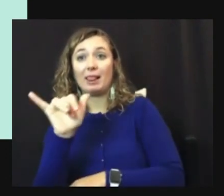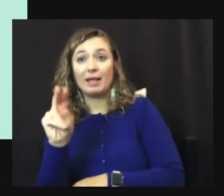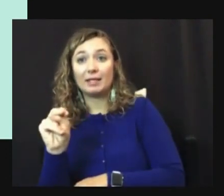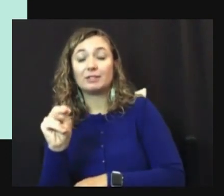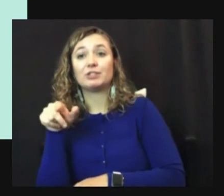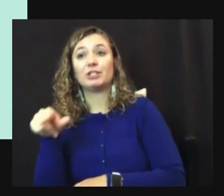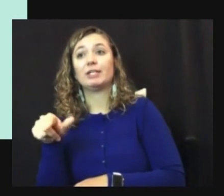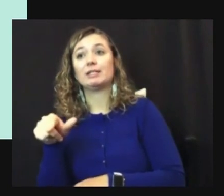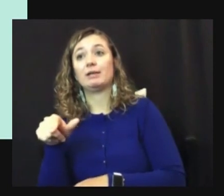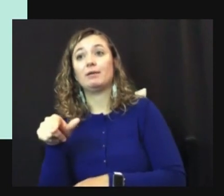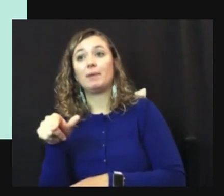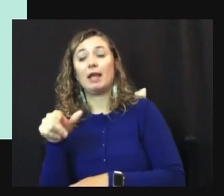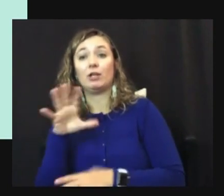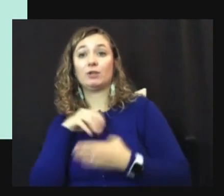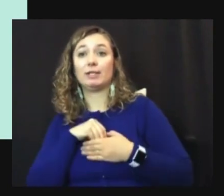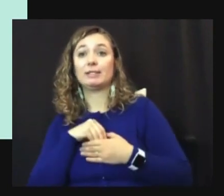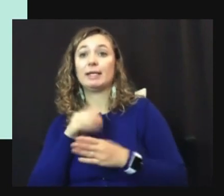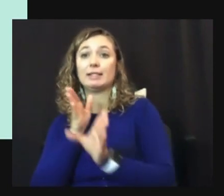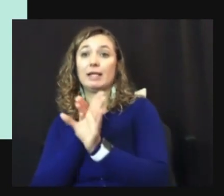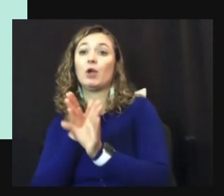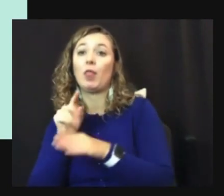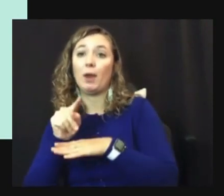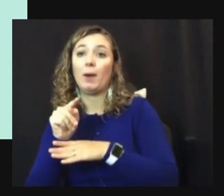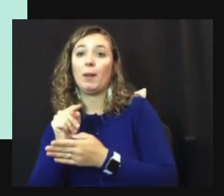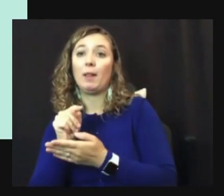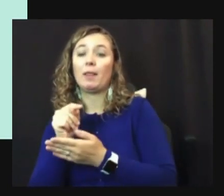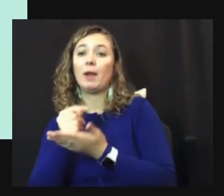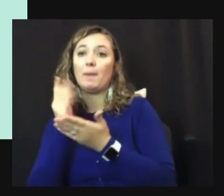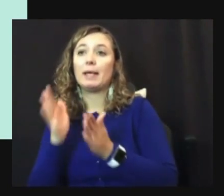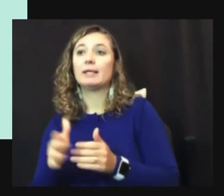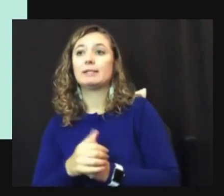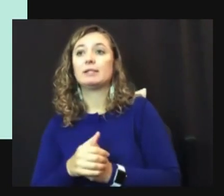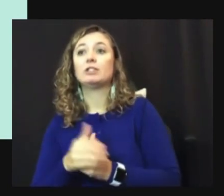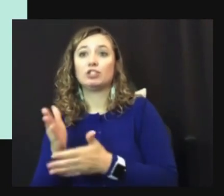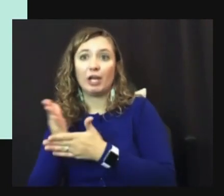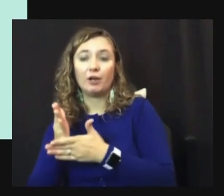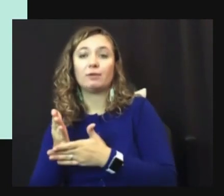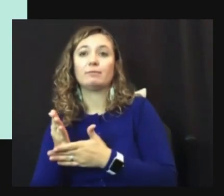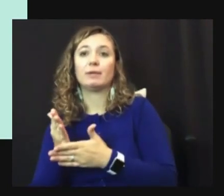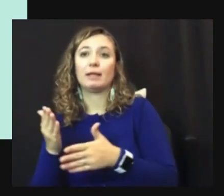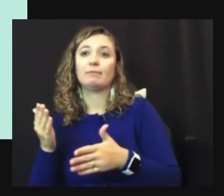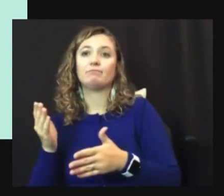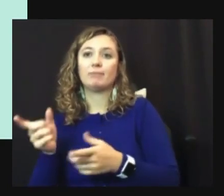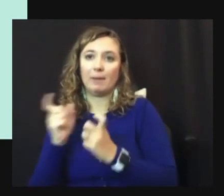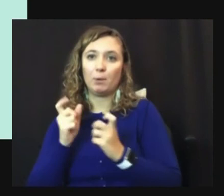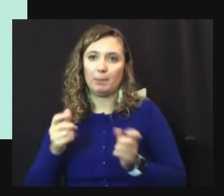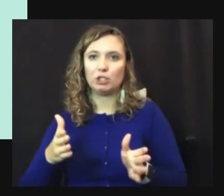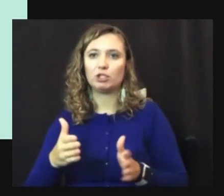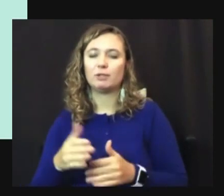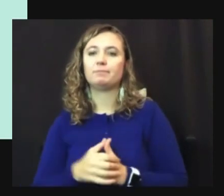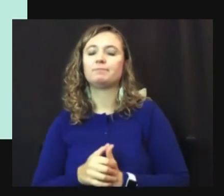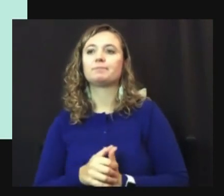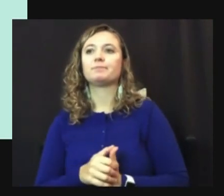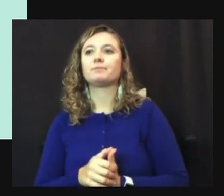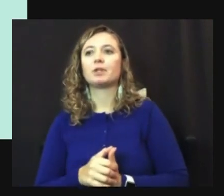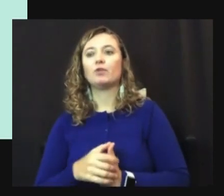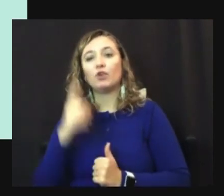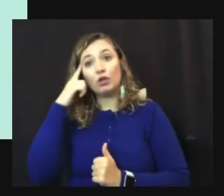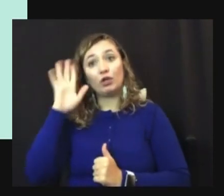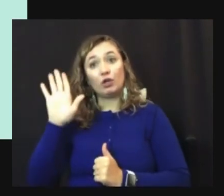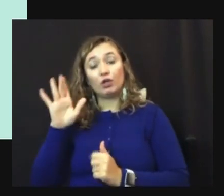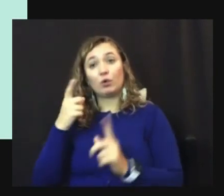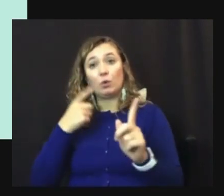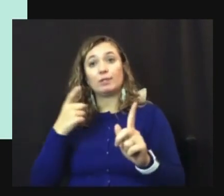psychotherapist who shared this with me and has given permission for us to have a little insight into her goals.